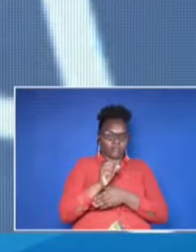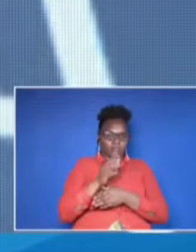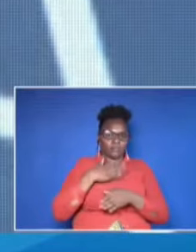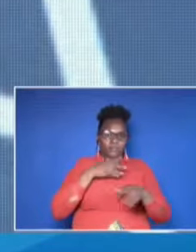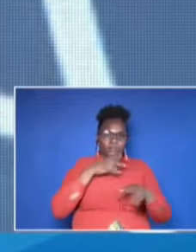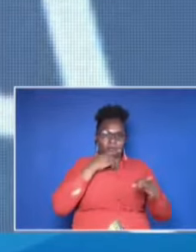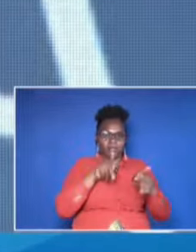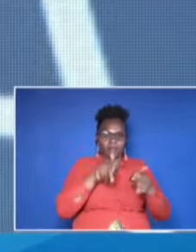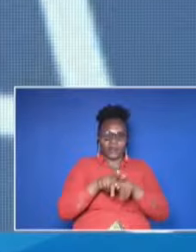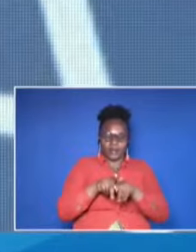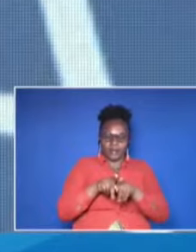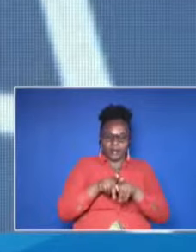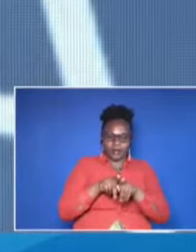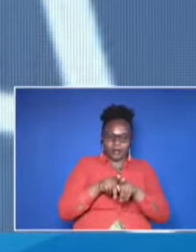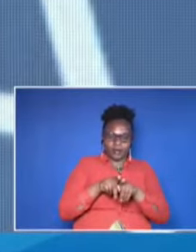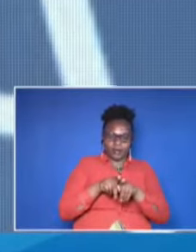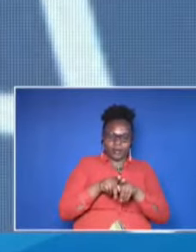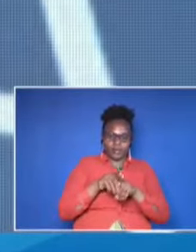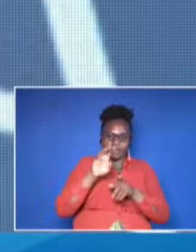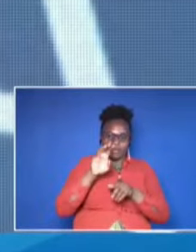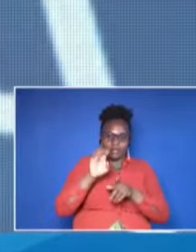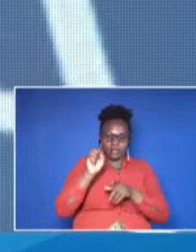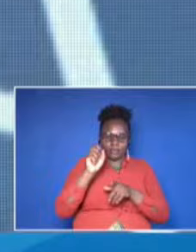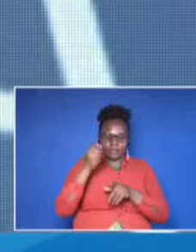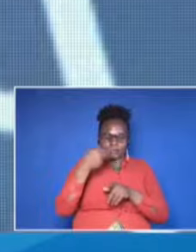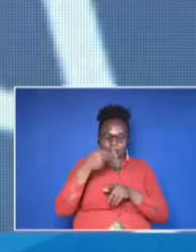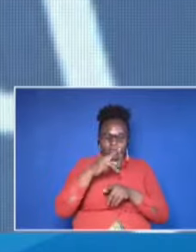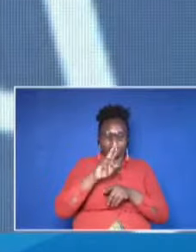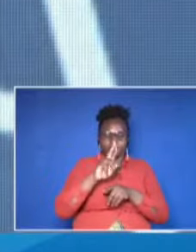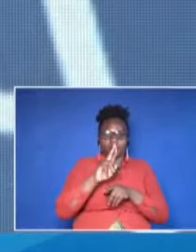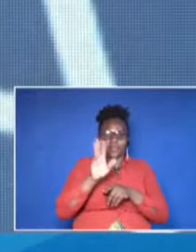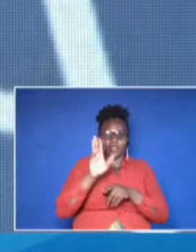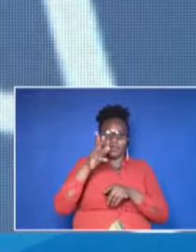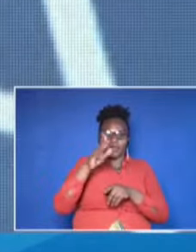brother Sunday we have honorable estheris